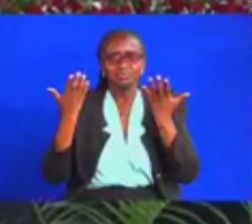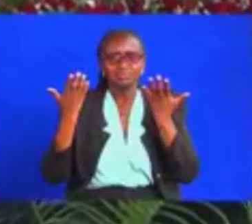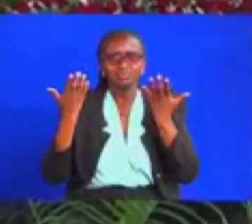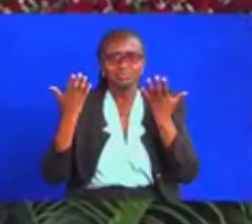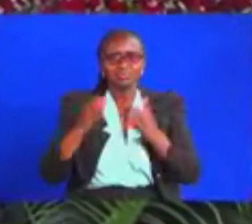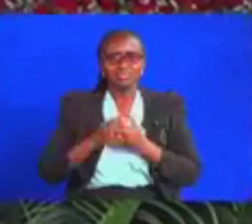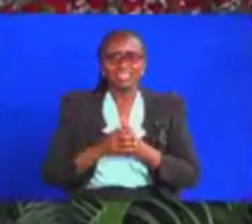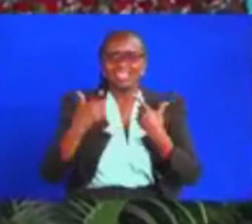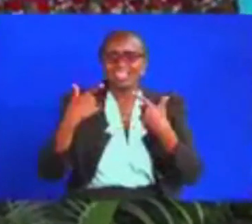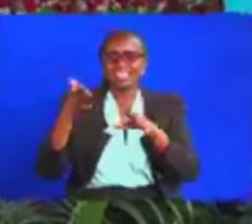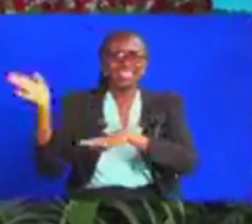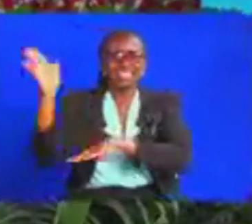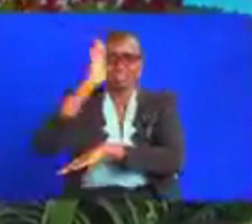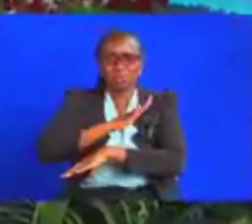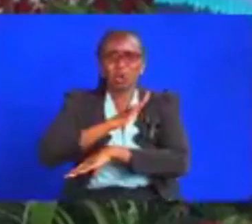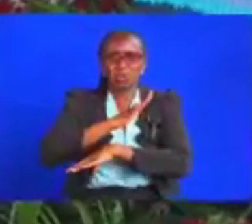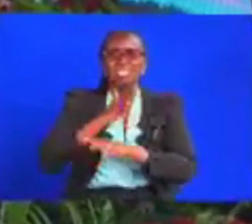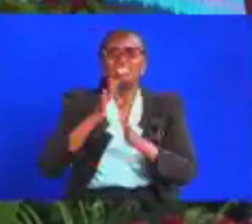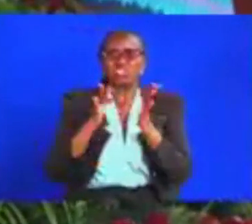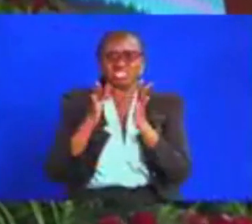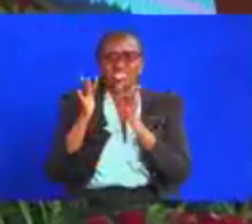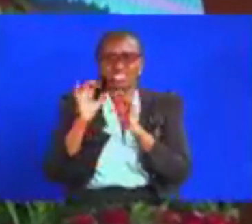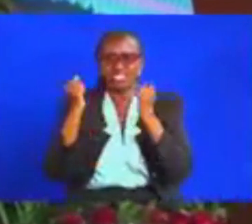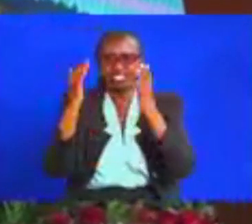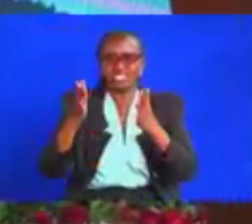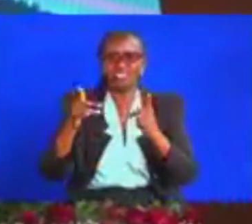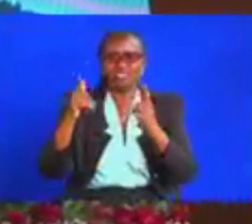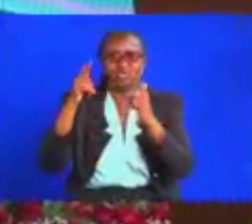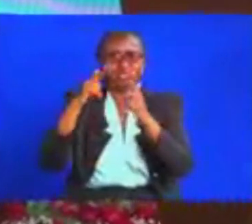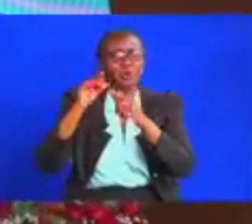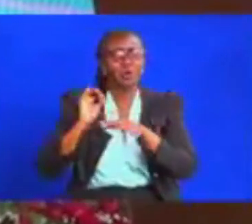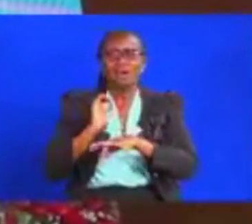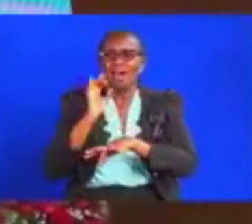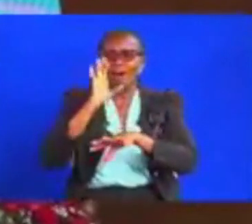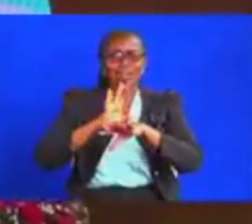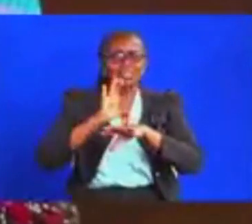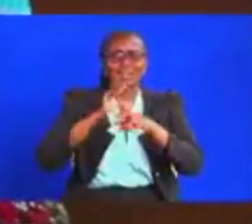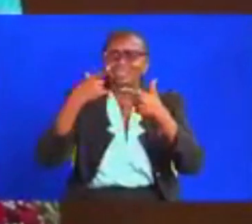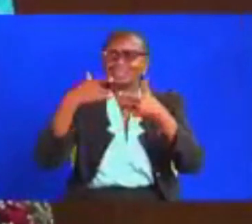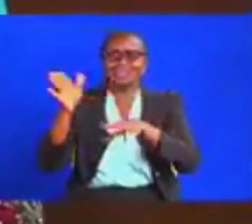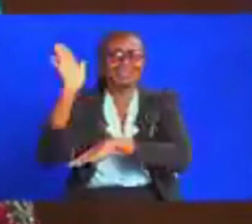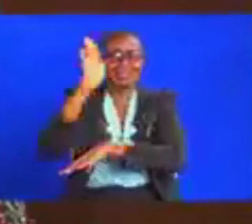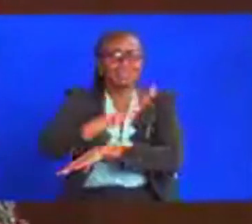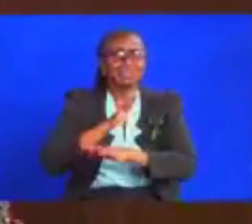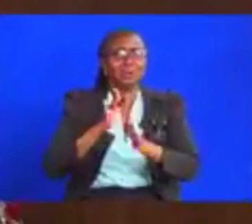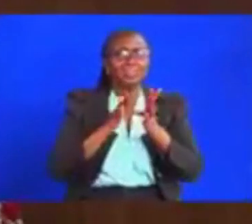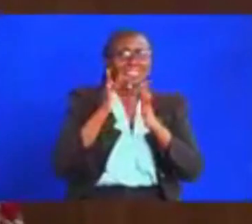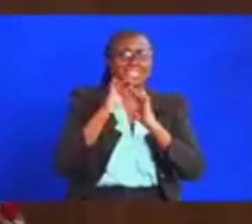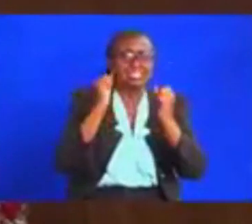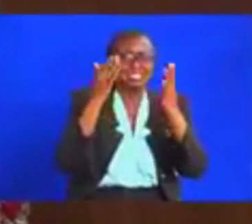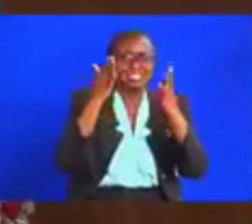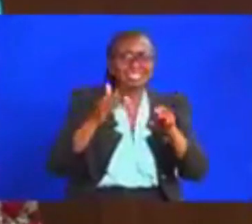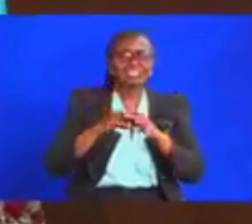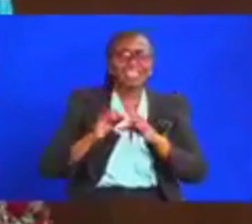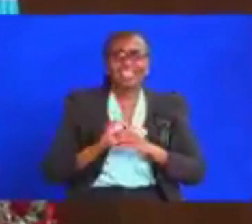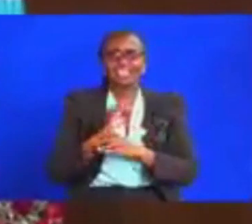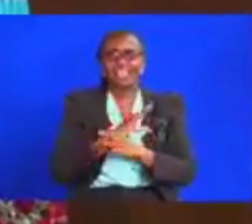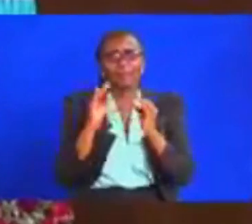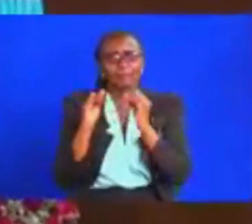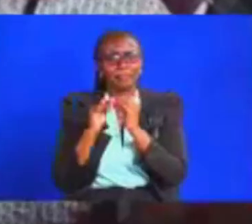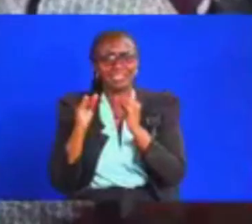let's restore Jesus the Savior to our pulpits. Let's restore Jesus the Savior to our